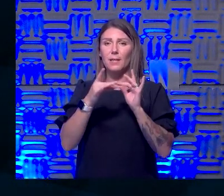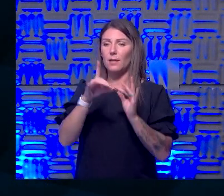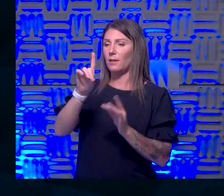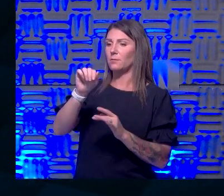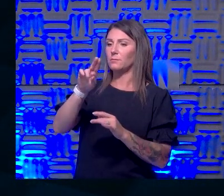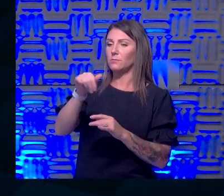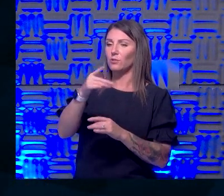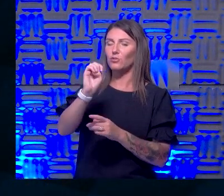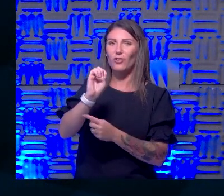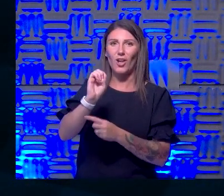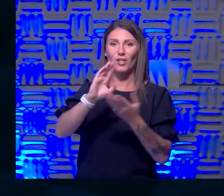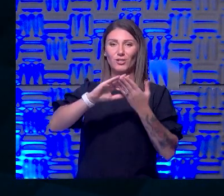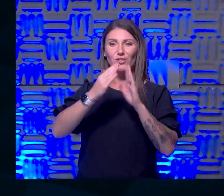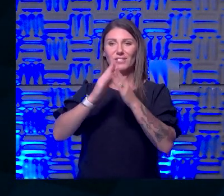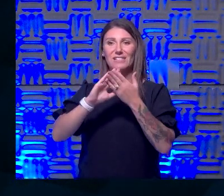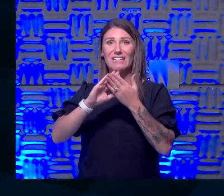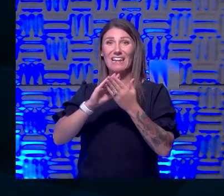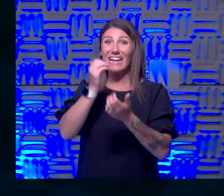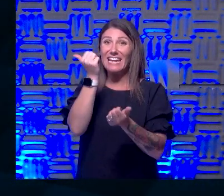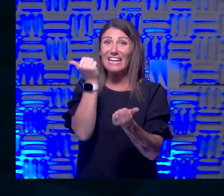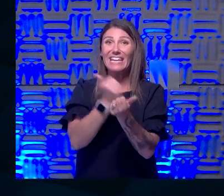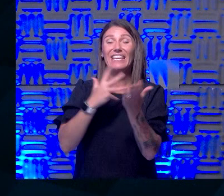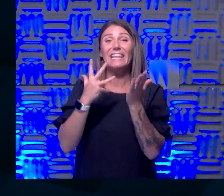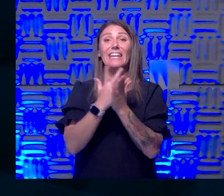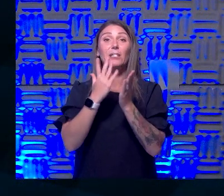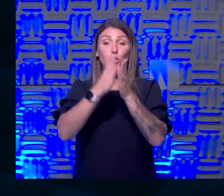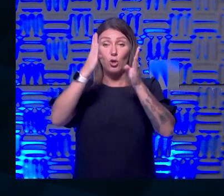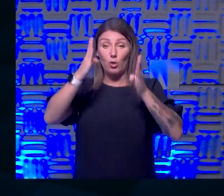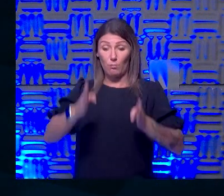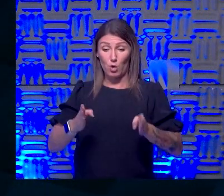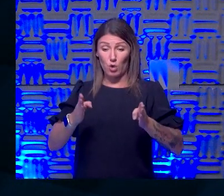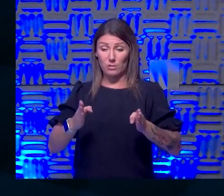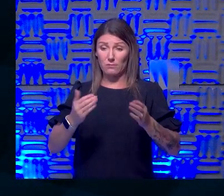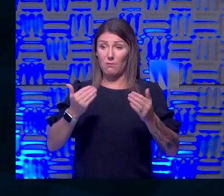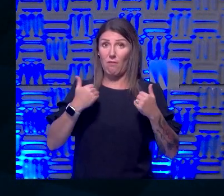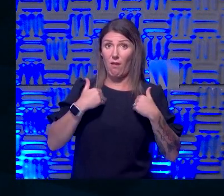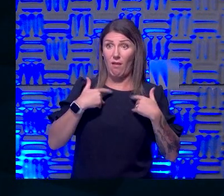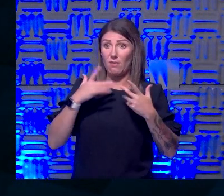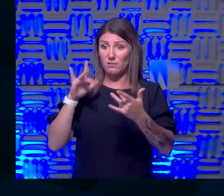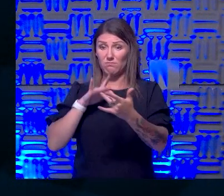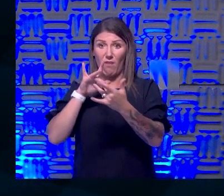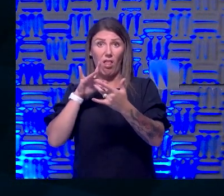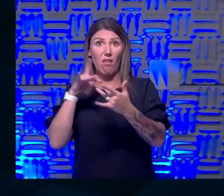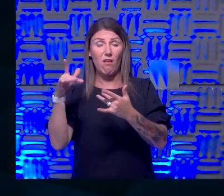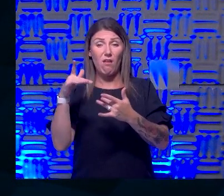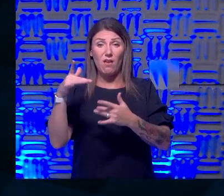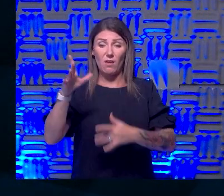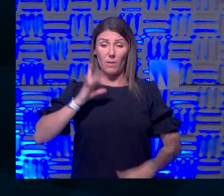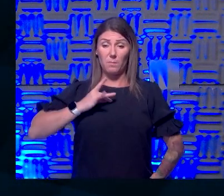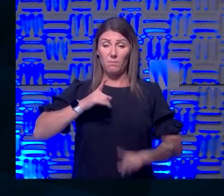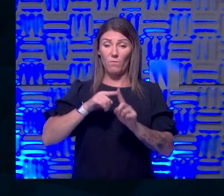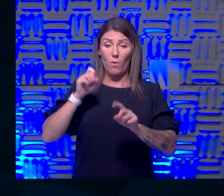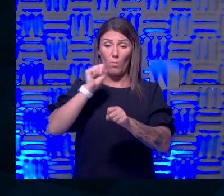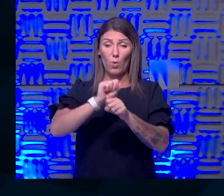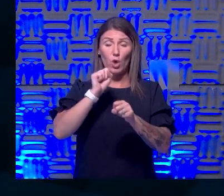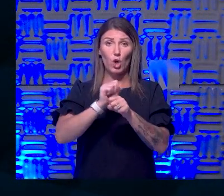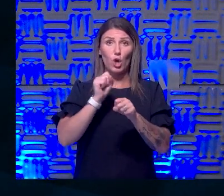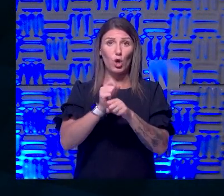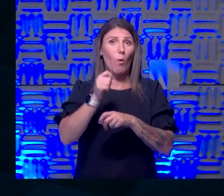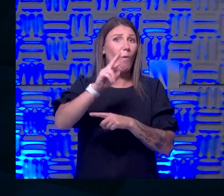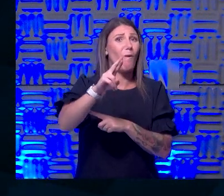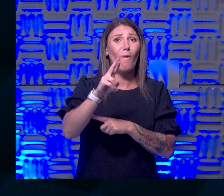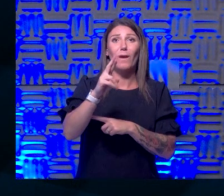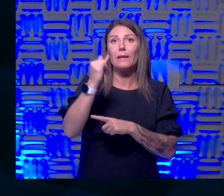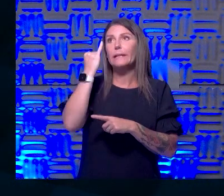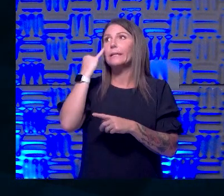every backyard is a cantina, unquote. So we don't know if people are acquiring it at work necessarily or in their backyard